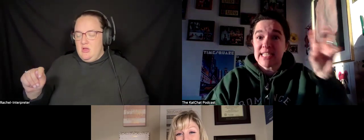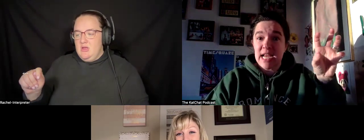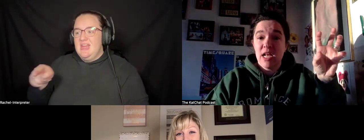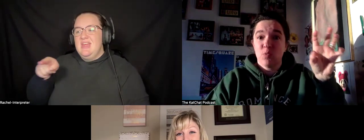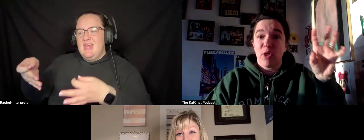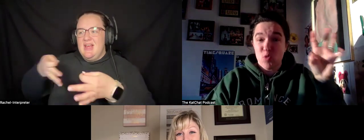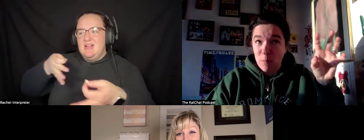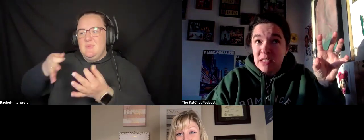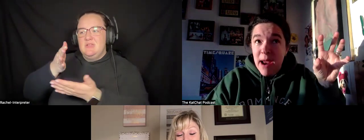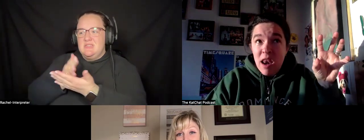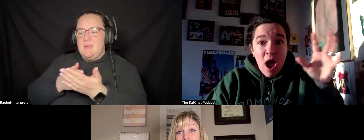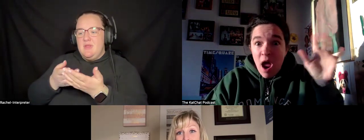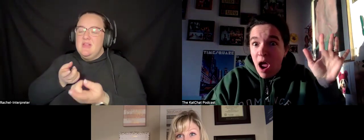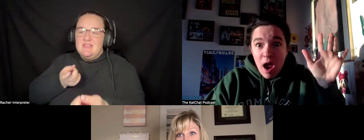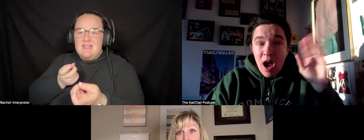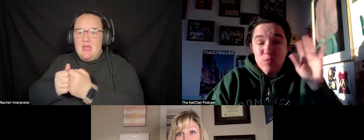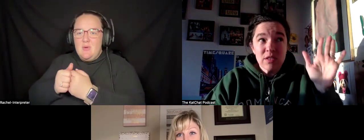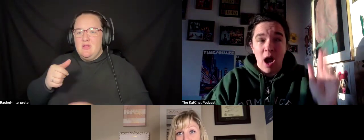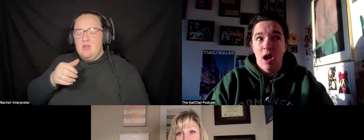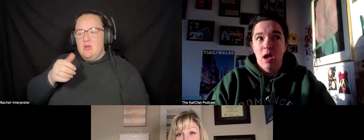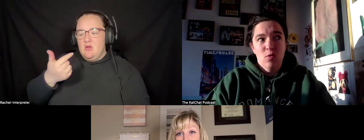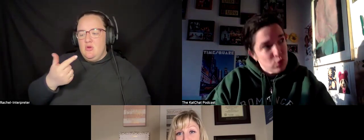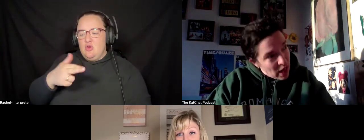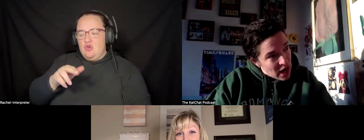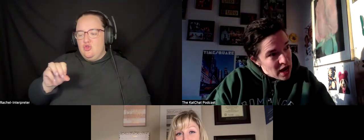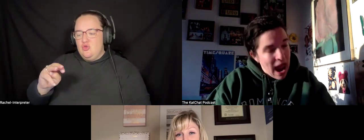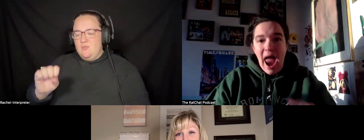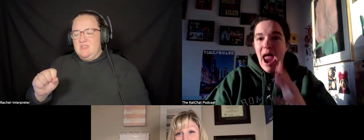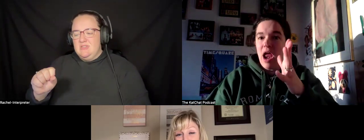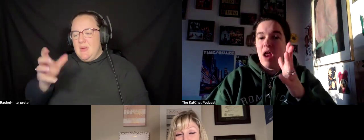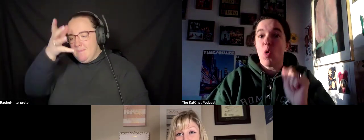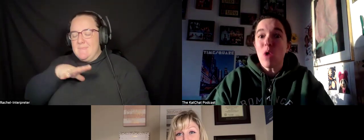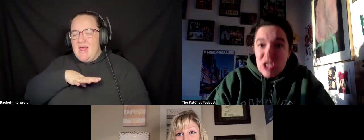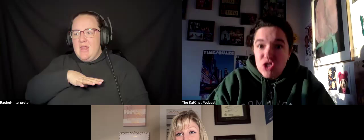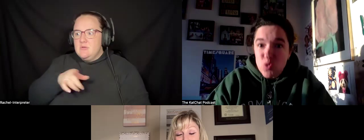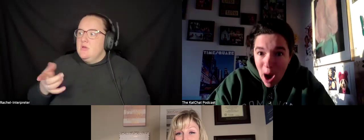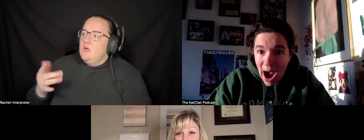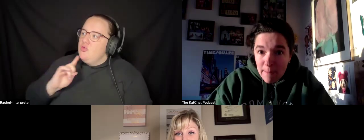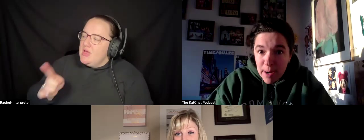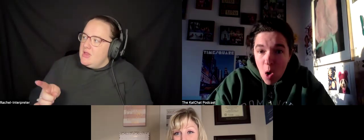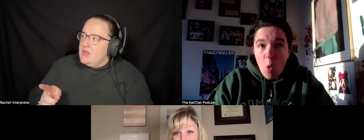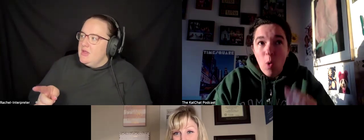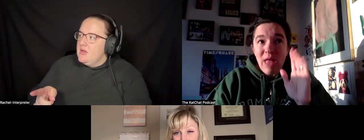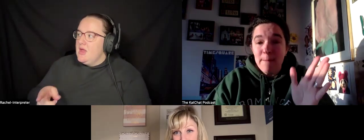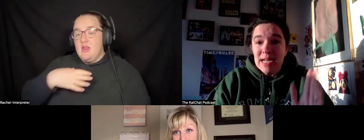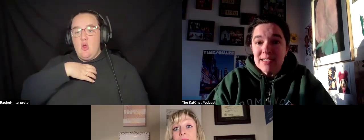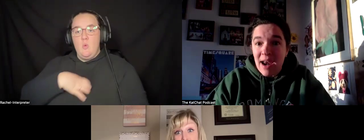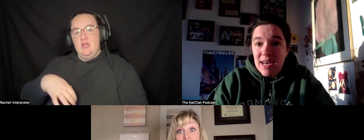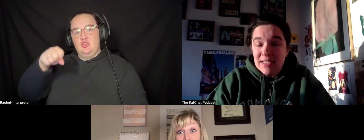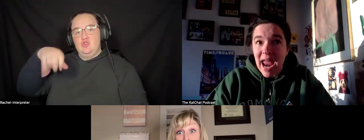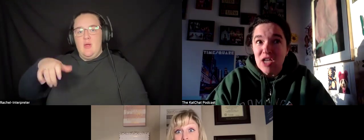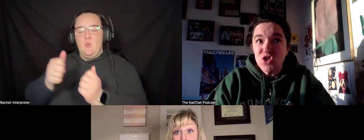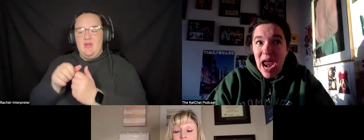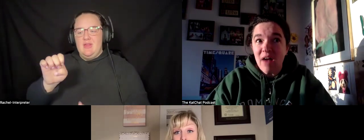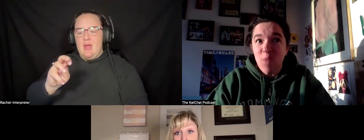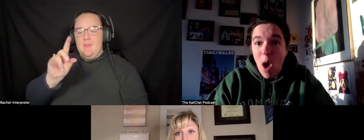some of the scenes with the groomsmen. I'm just like, really? And the wish swap with Emily